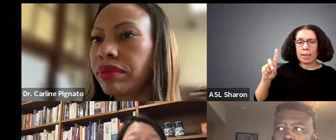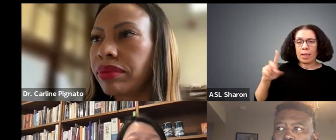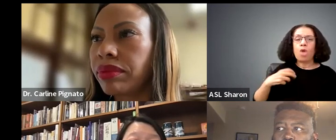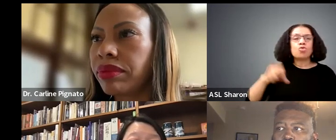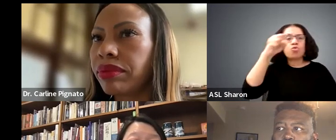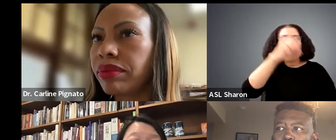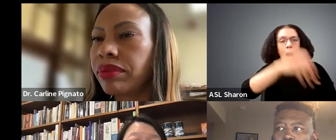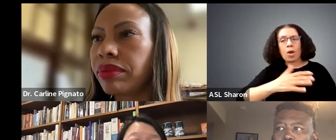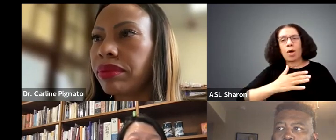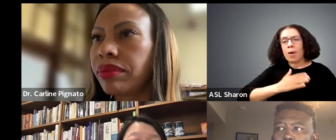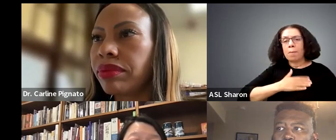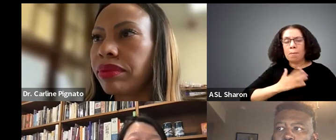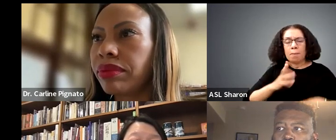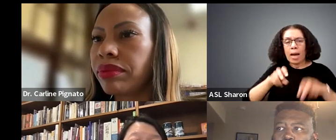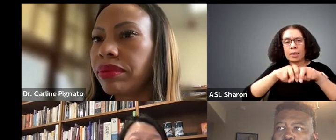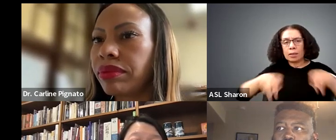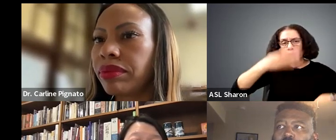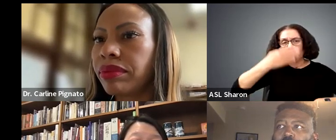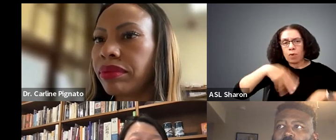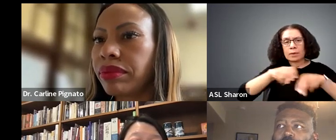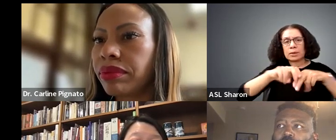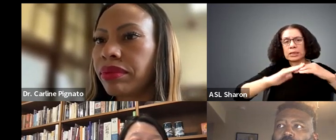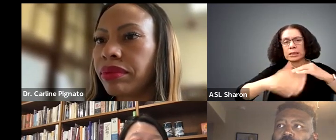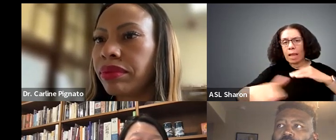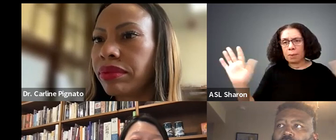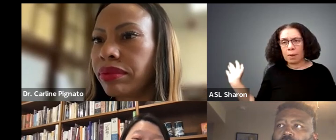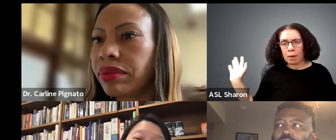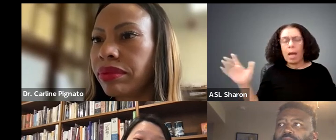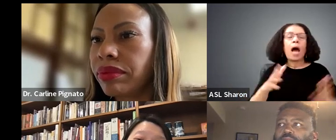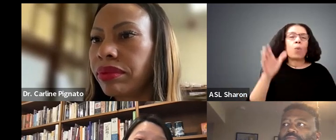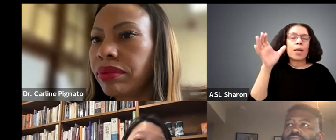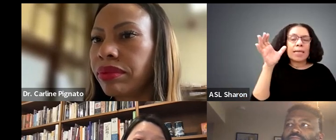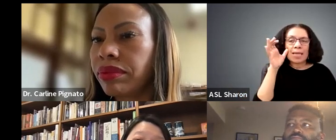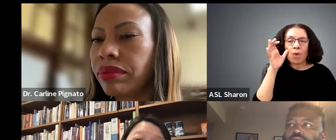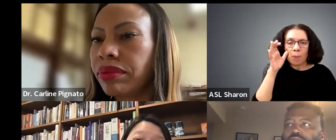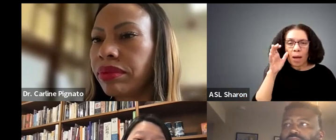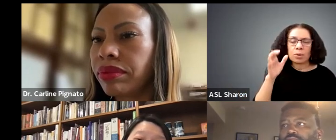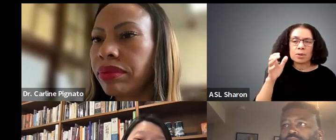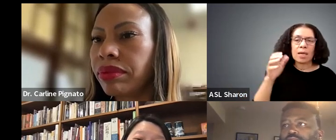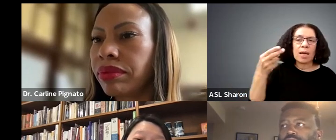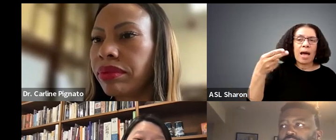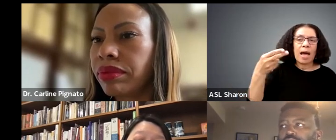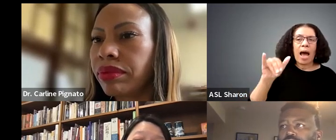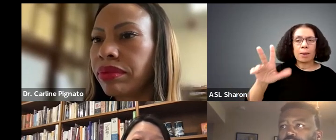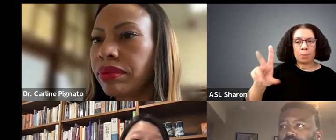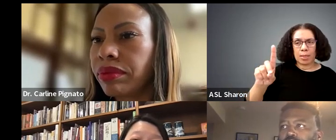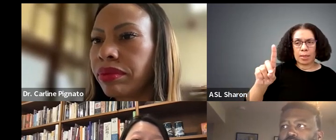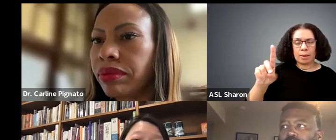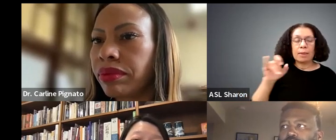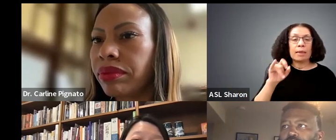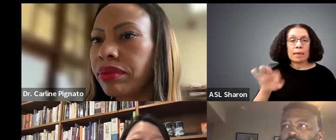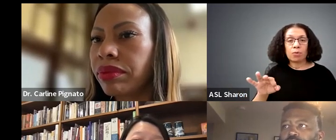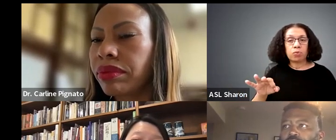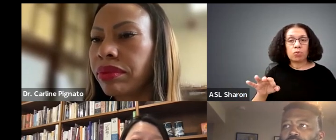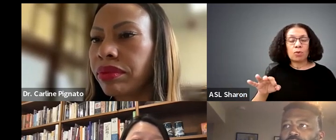work iPad from home or from an office or home in front of people. So I just want to hear about the hybrid option and why, if you're saying that hybrid option